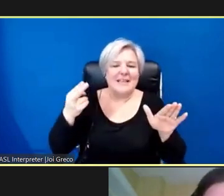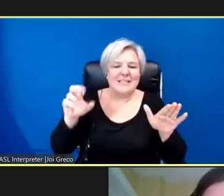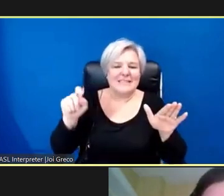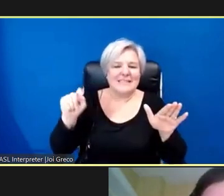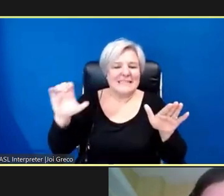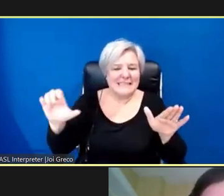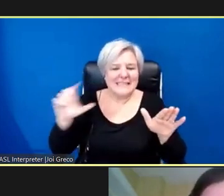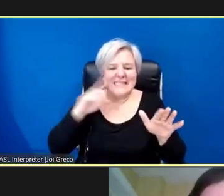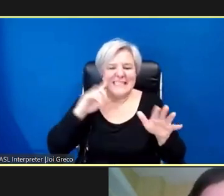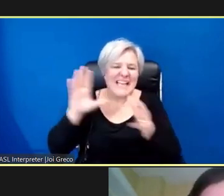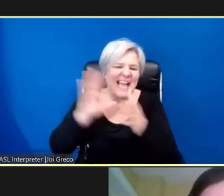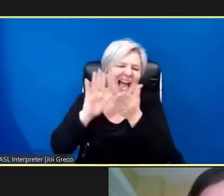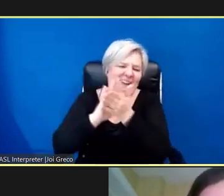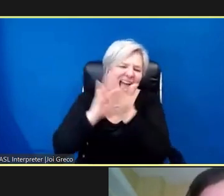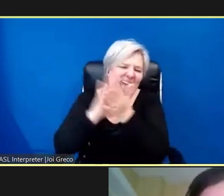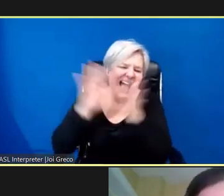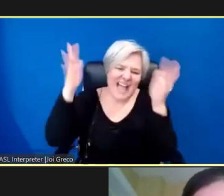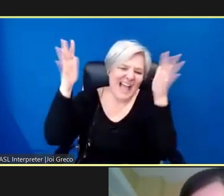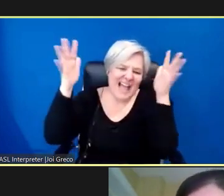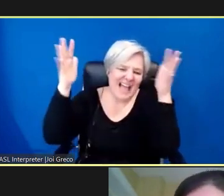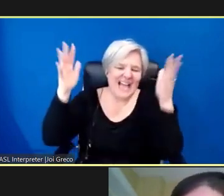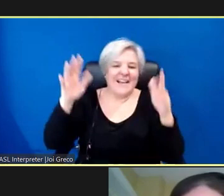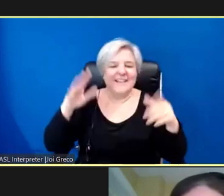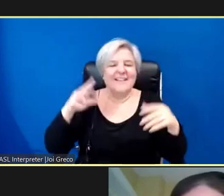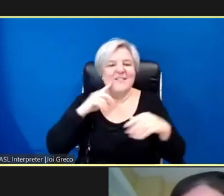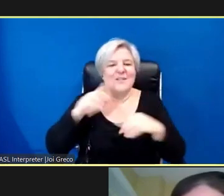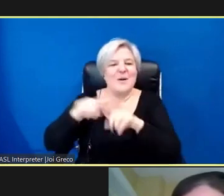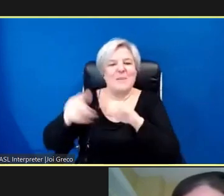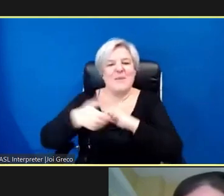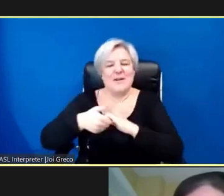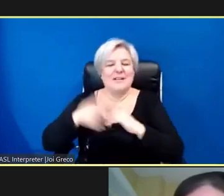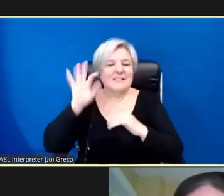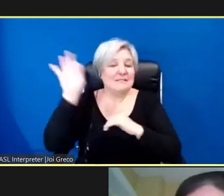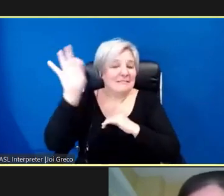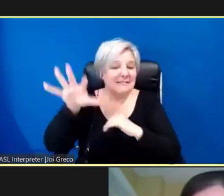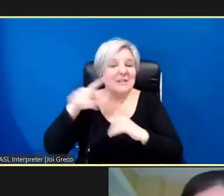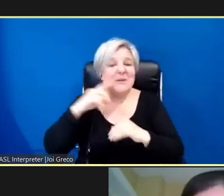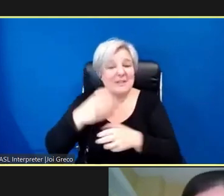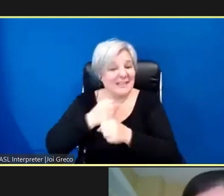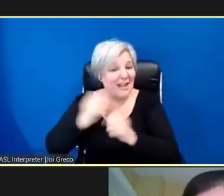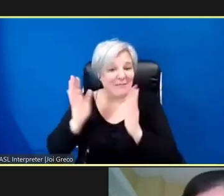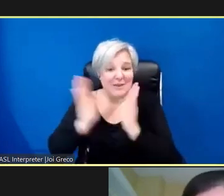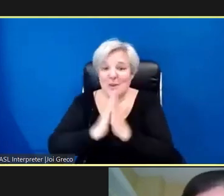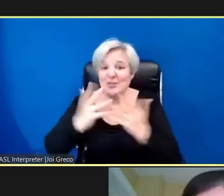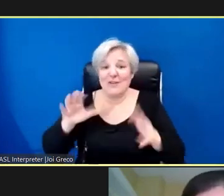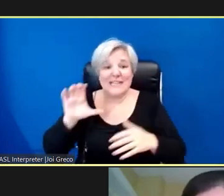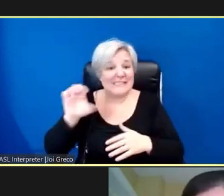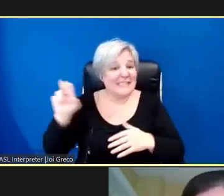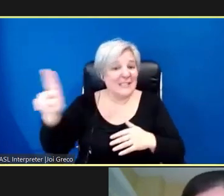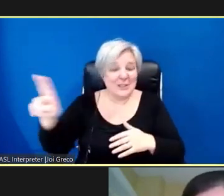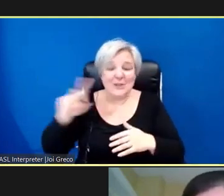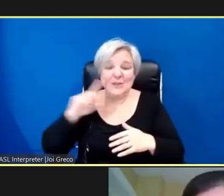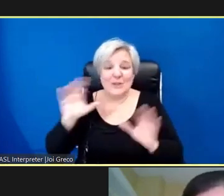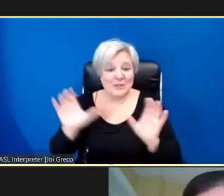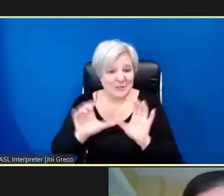from the rooftops for our partners. Just to plug that we've received requests for CEUs